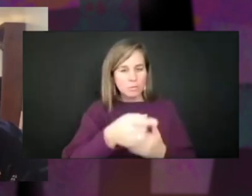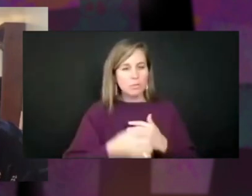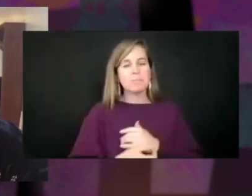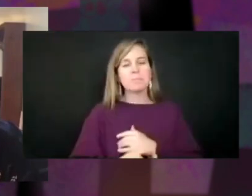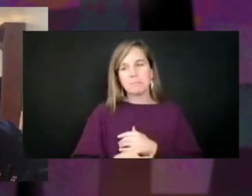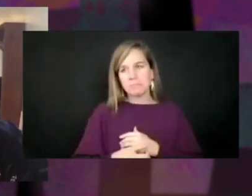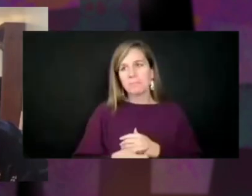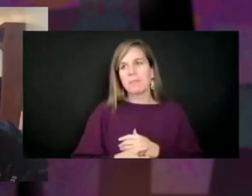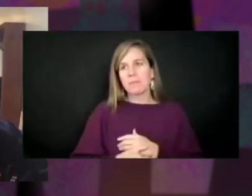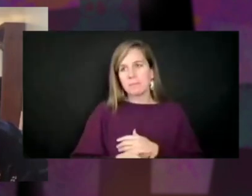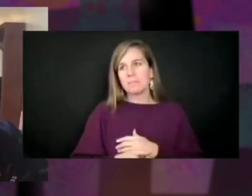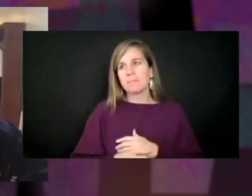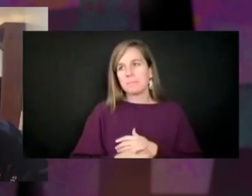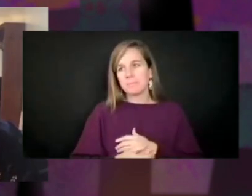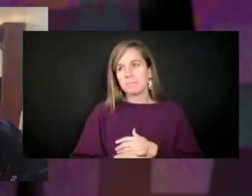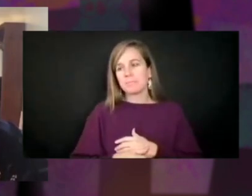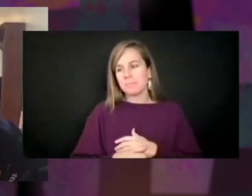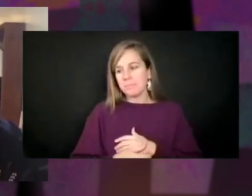generative question.